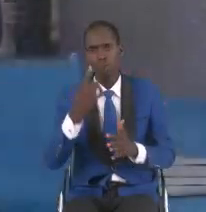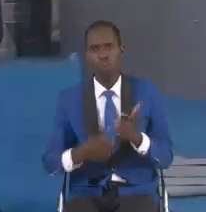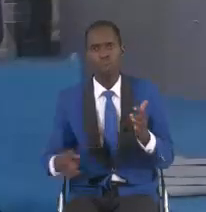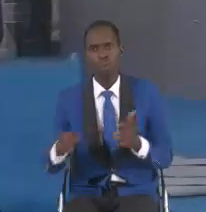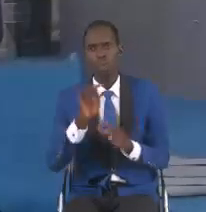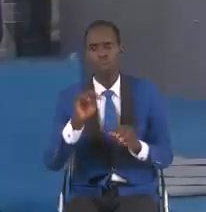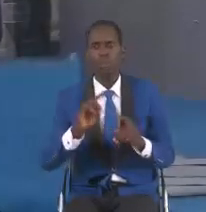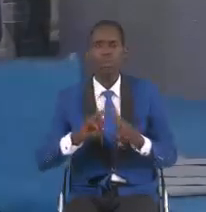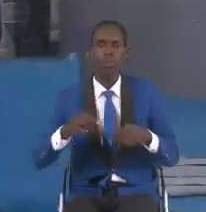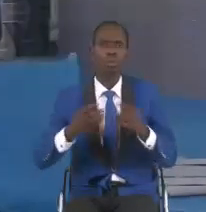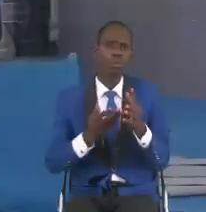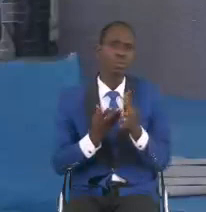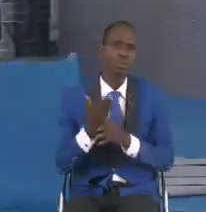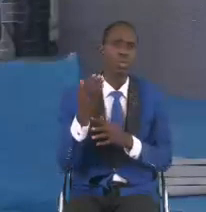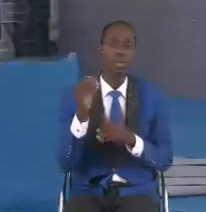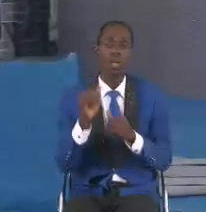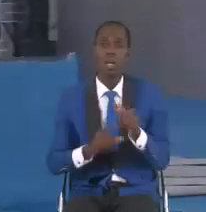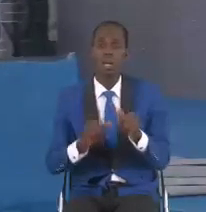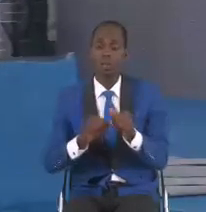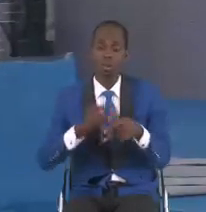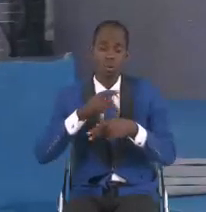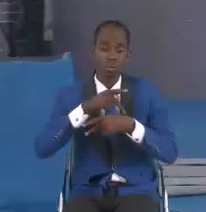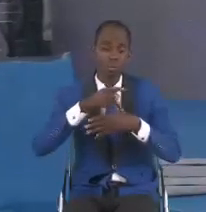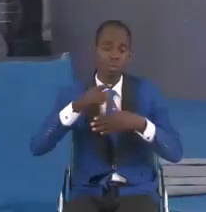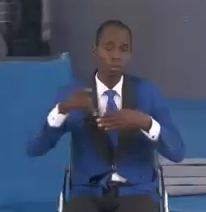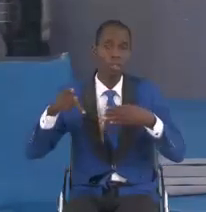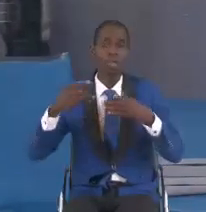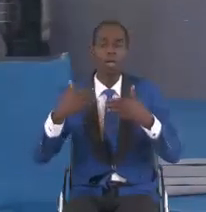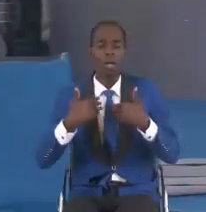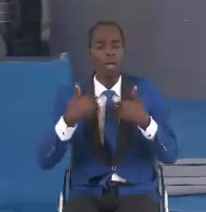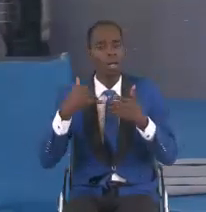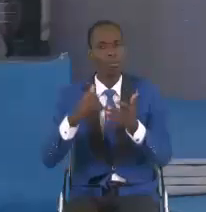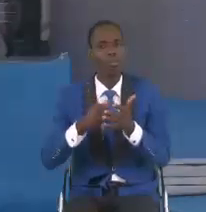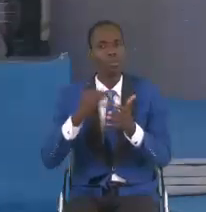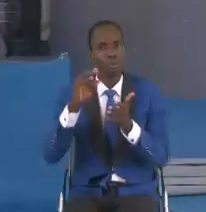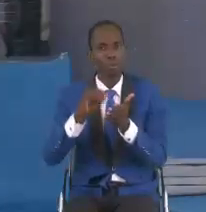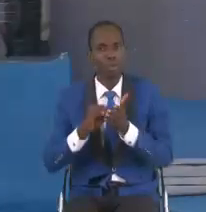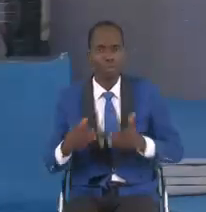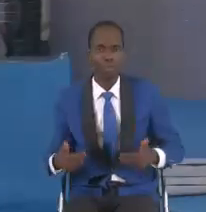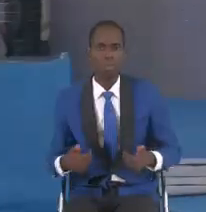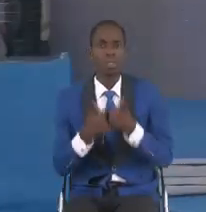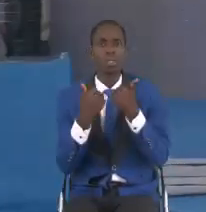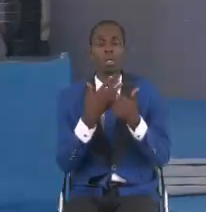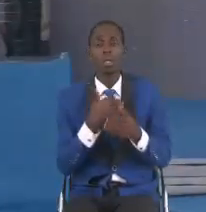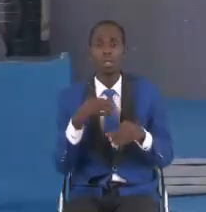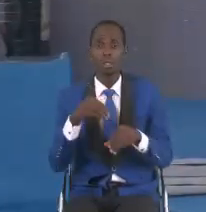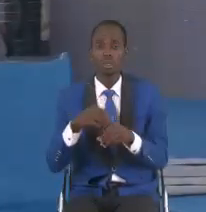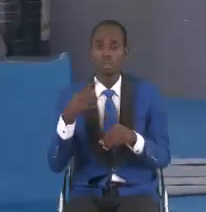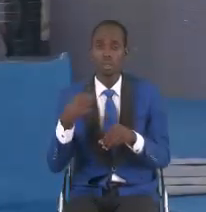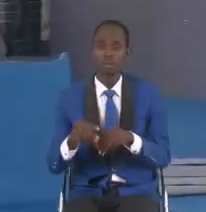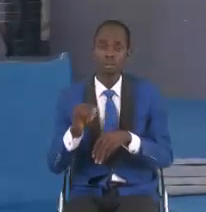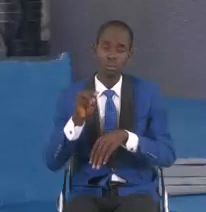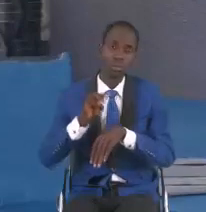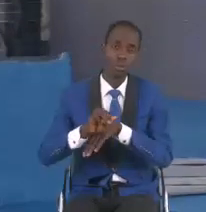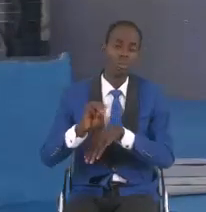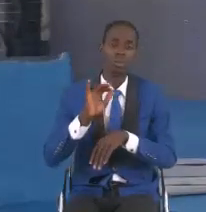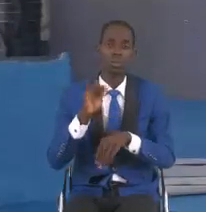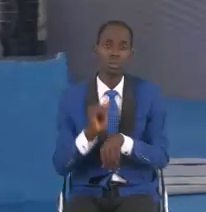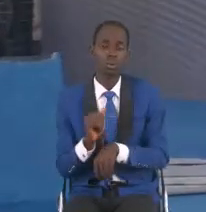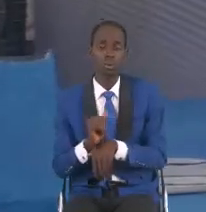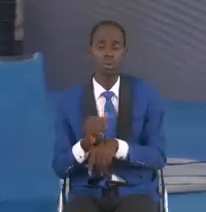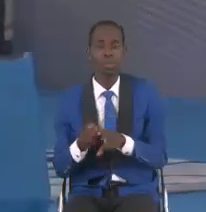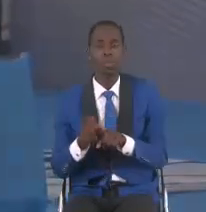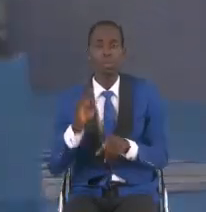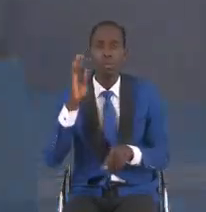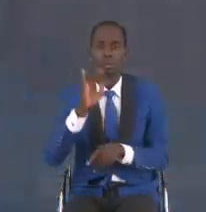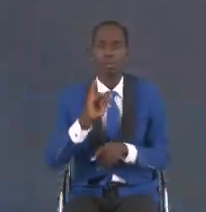through. Every profession has its challenges. And the ministerial profession, preaching the word of God,